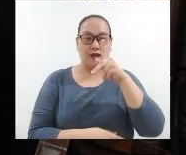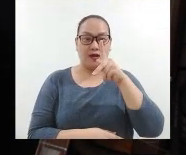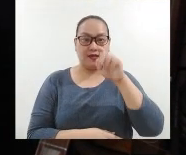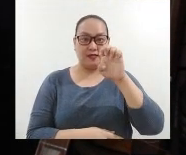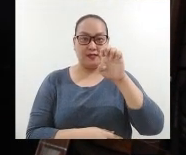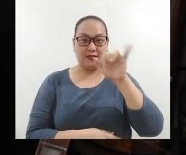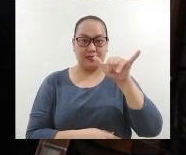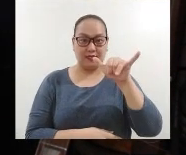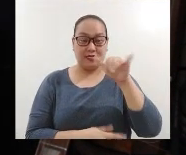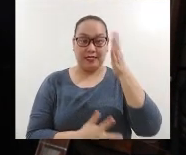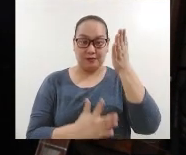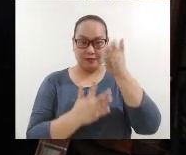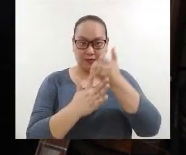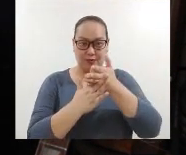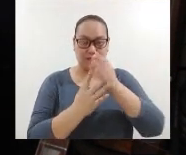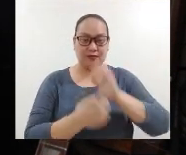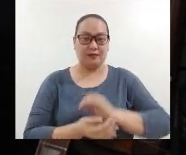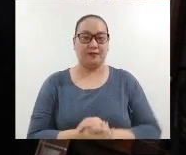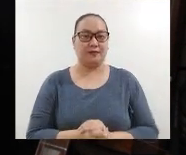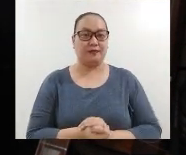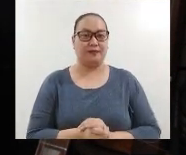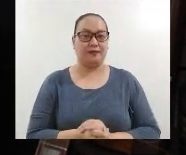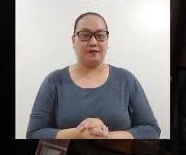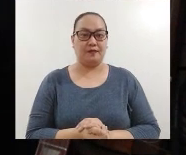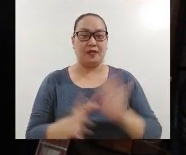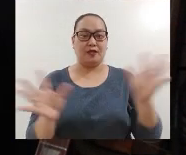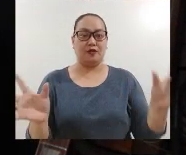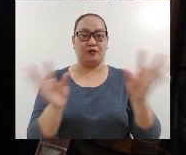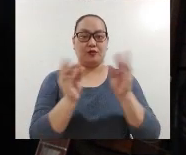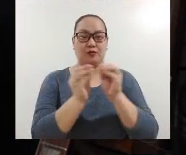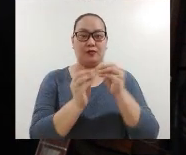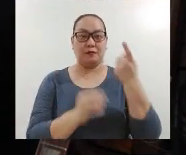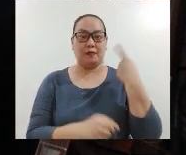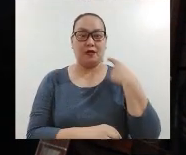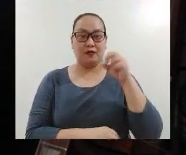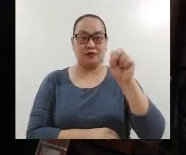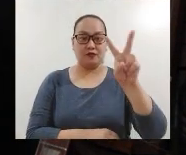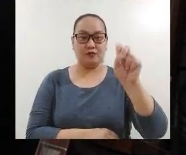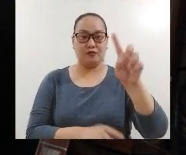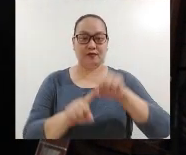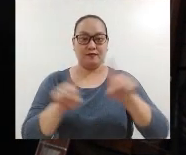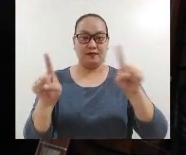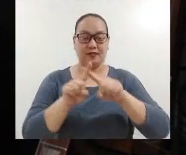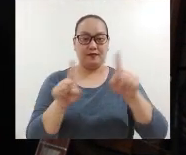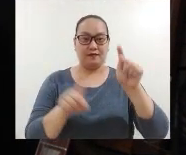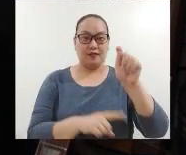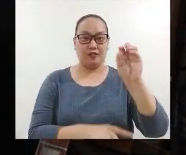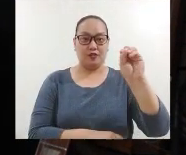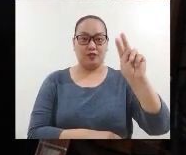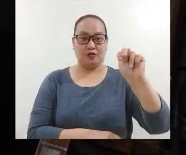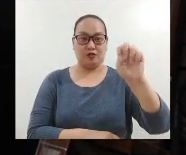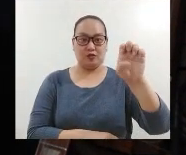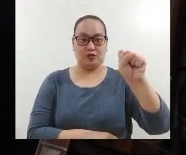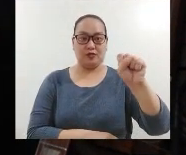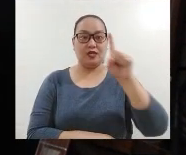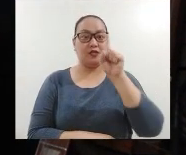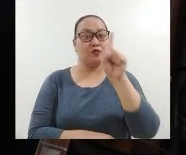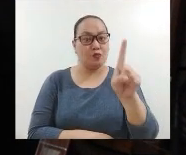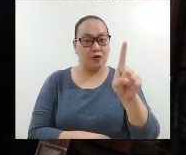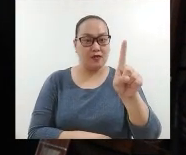key in between. Totally, we have 12 different tones in one